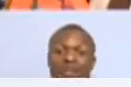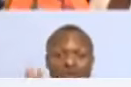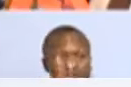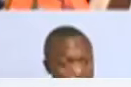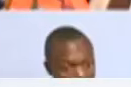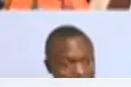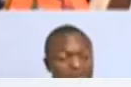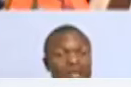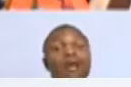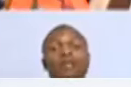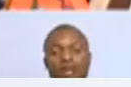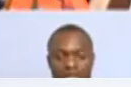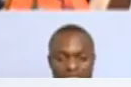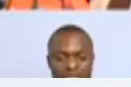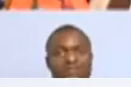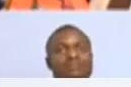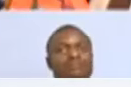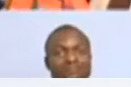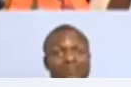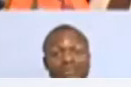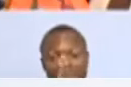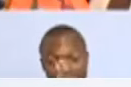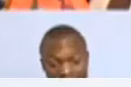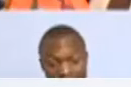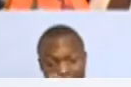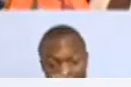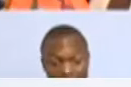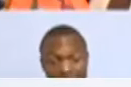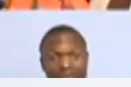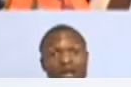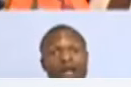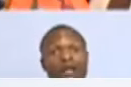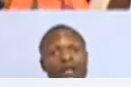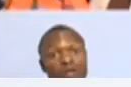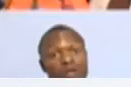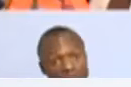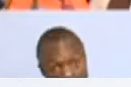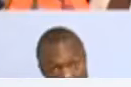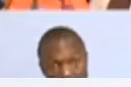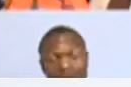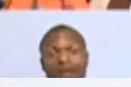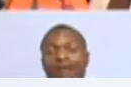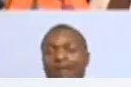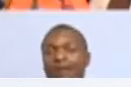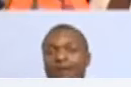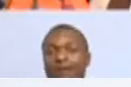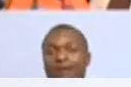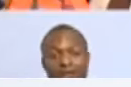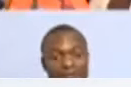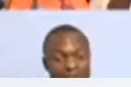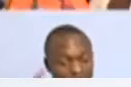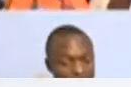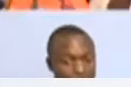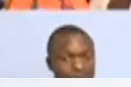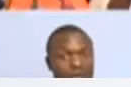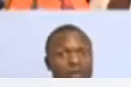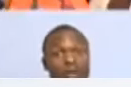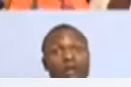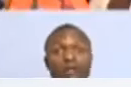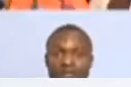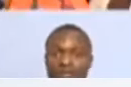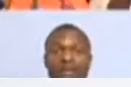be actioned. Madam Speaker, to enable our country to benefit from international cooperation and foreign